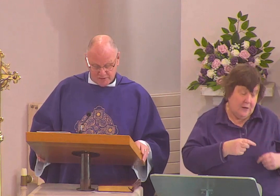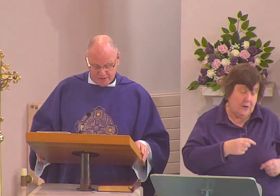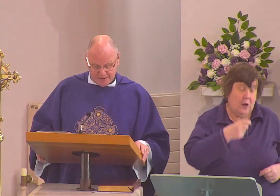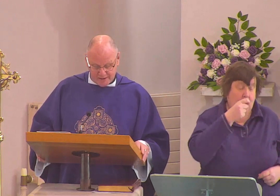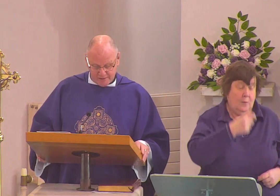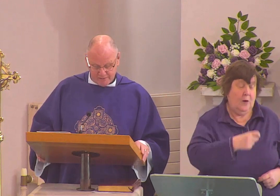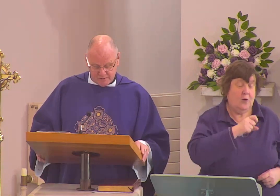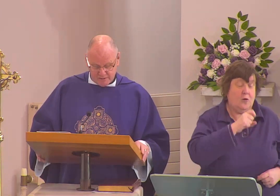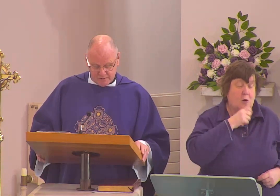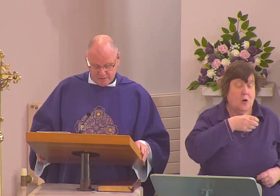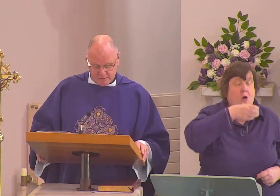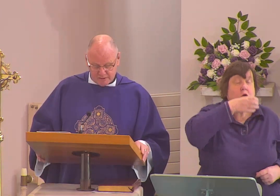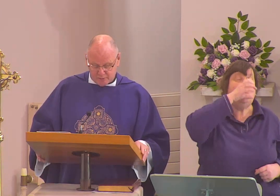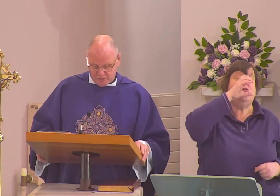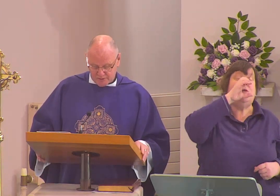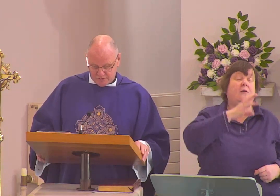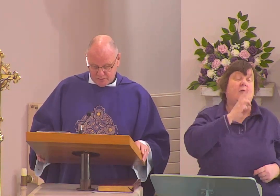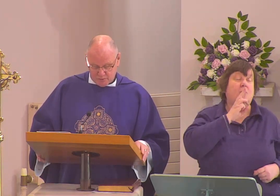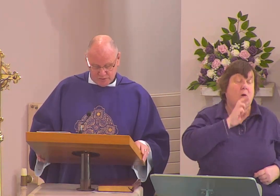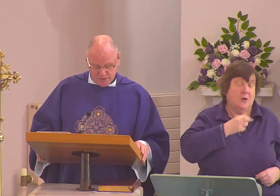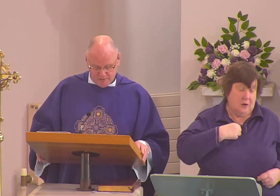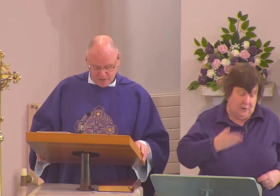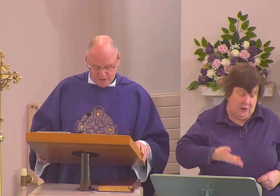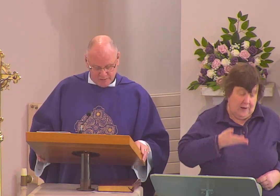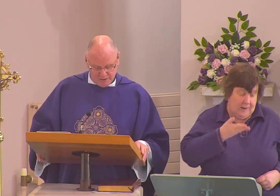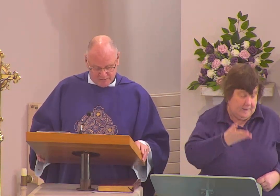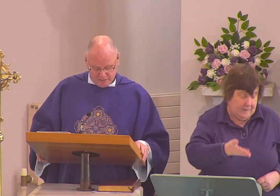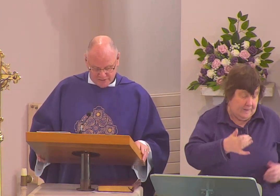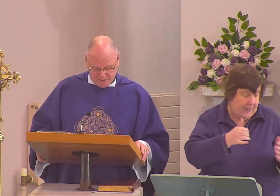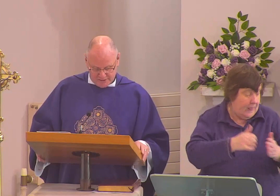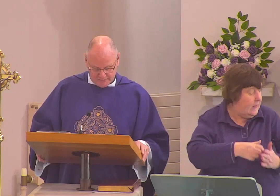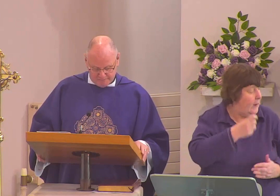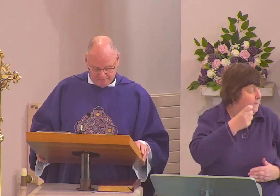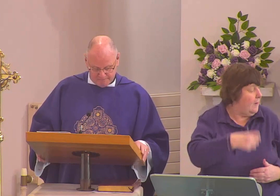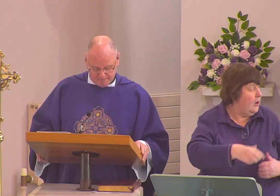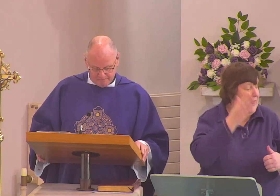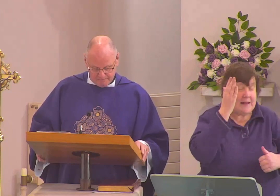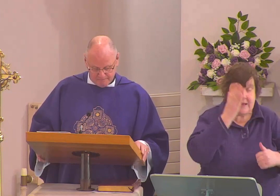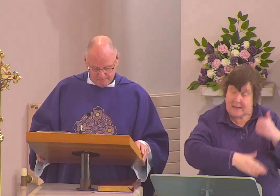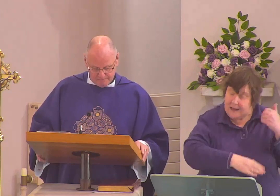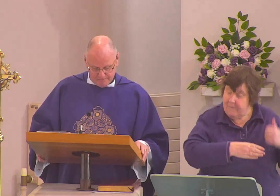water that I give, that person will never be thirsty again.